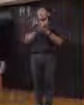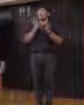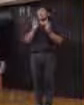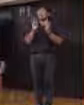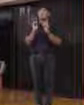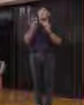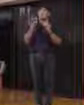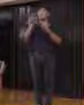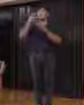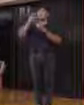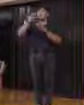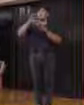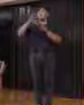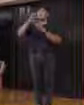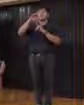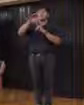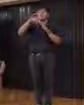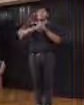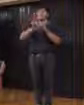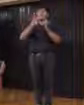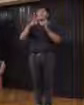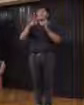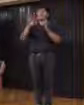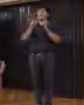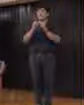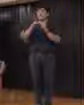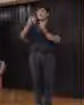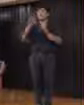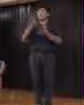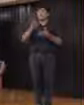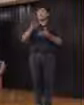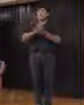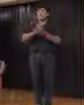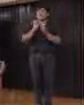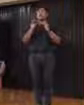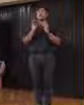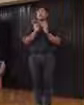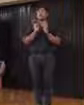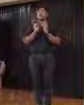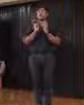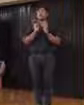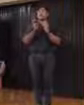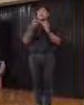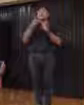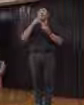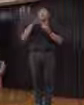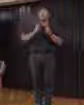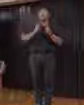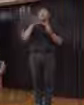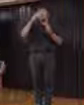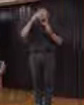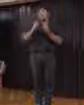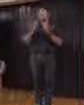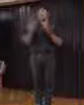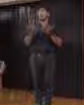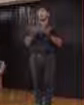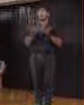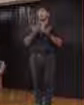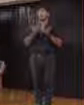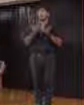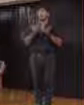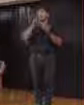state because of Article 35A. But I think that it's important to also remember that you need, and here I agree